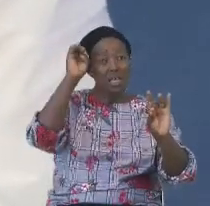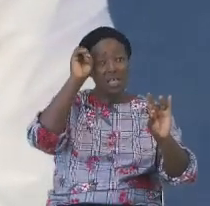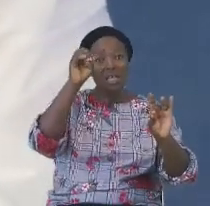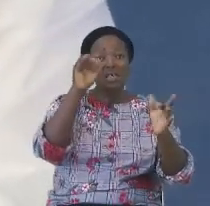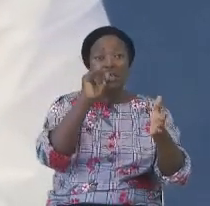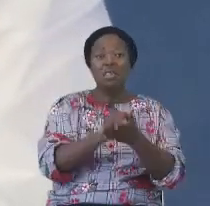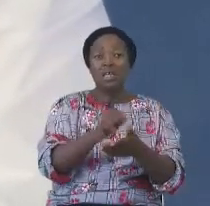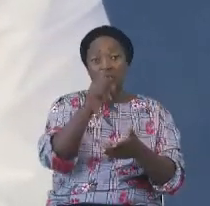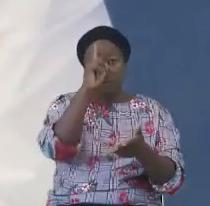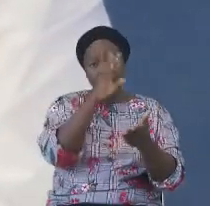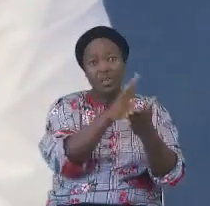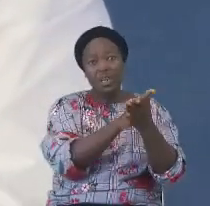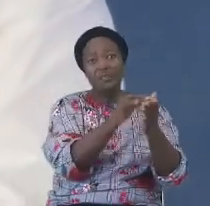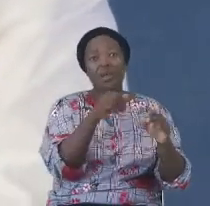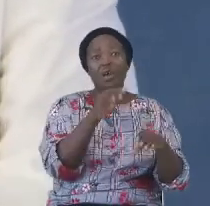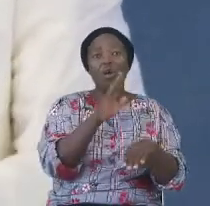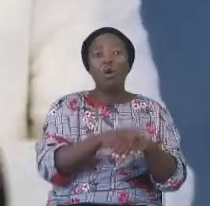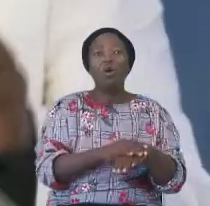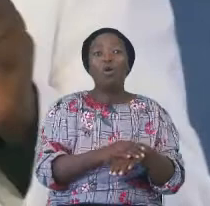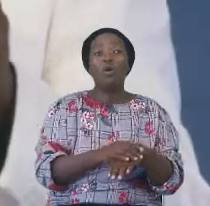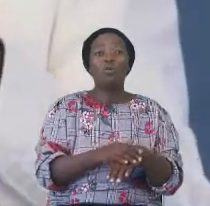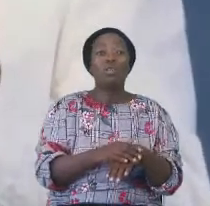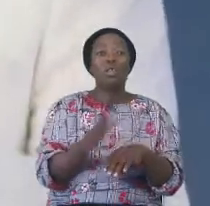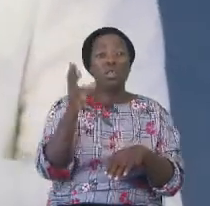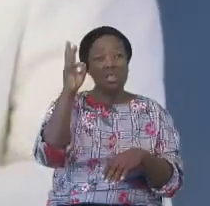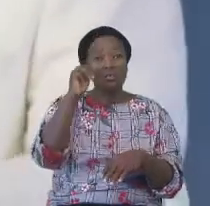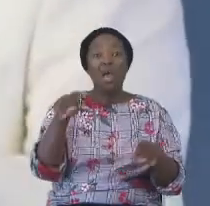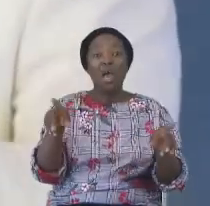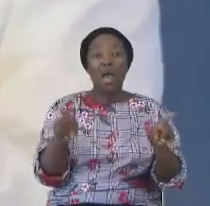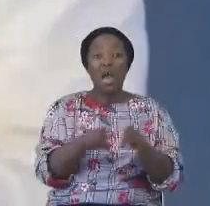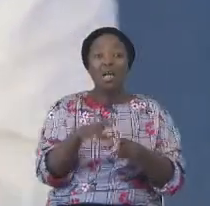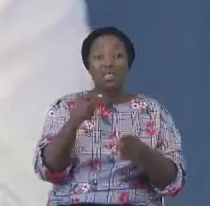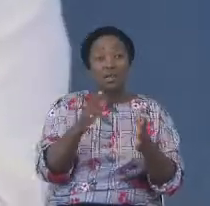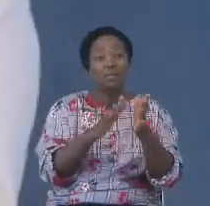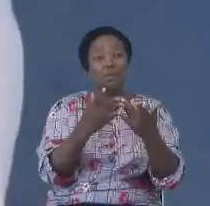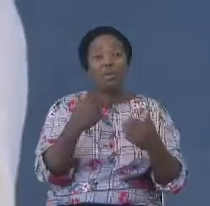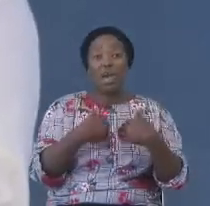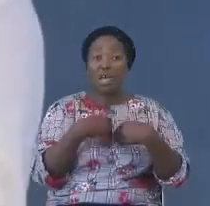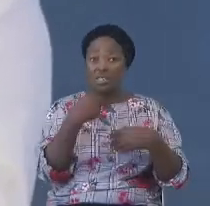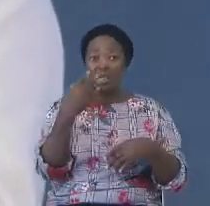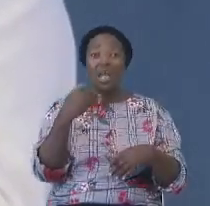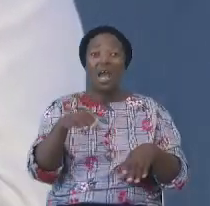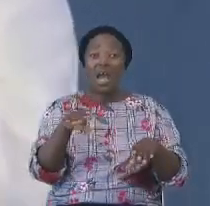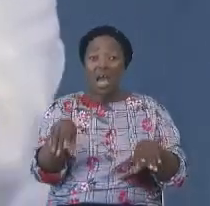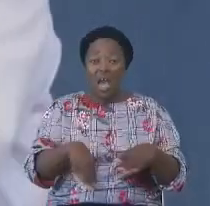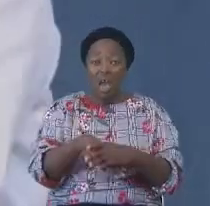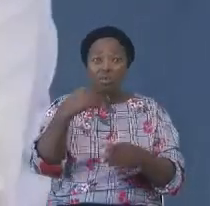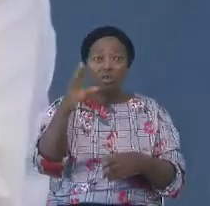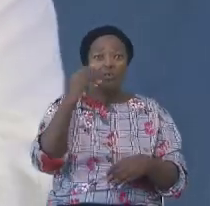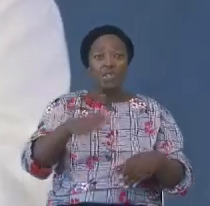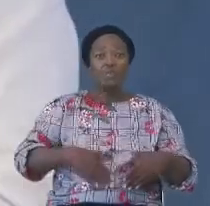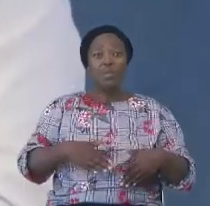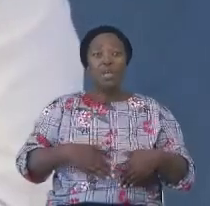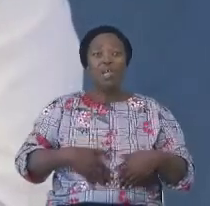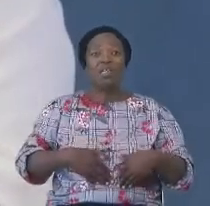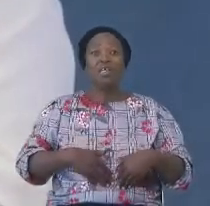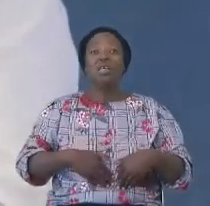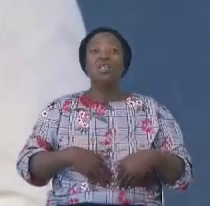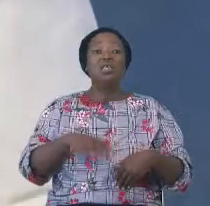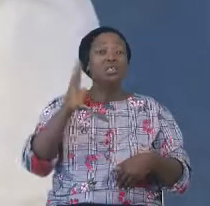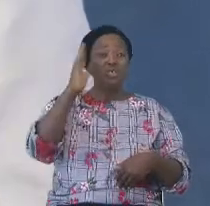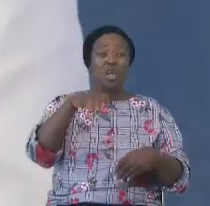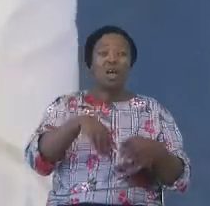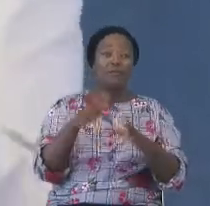drink. Verse 38, he that believeth on me, as the scripture has